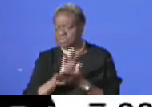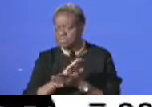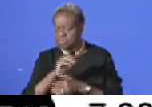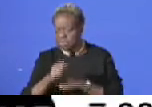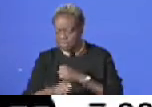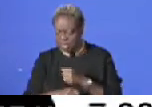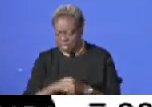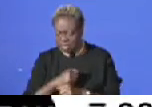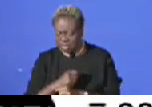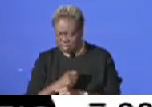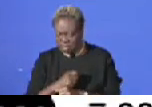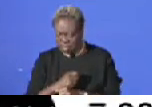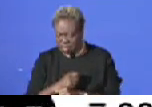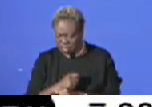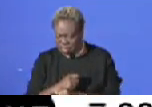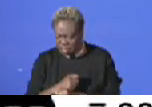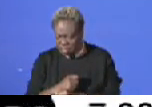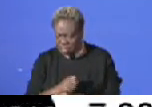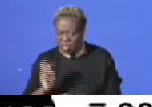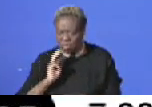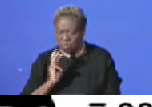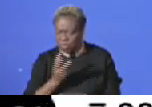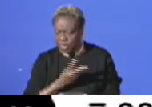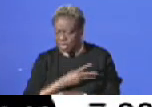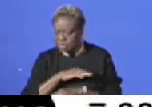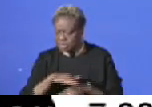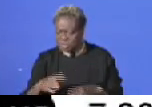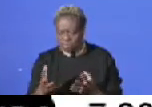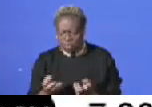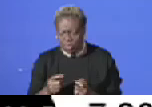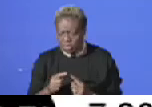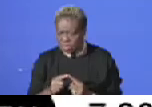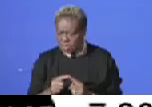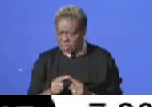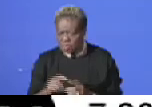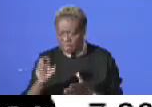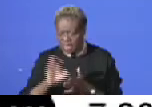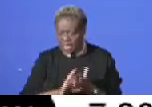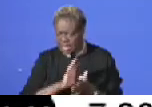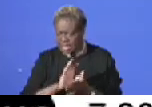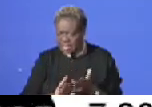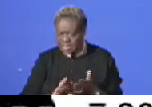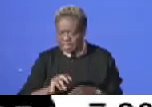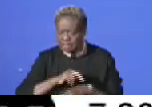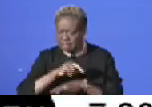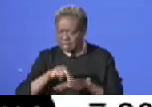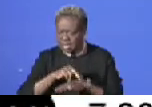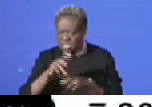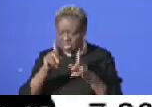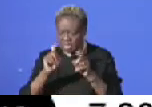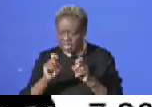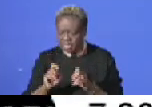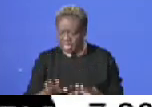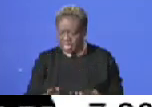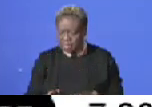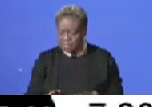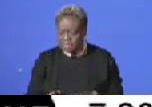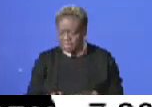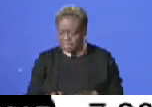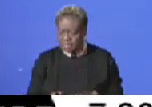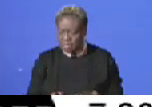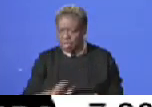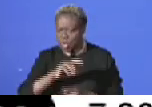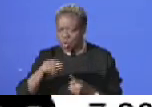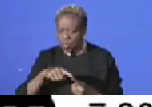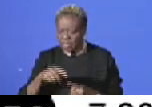wouldn't want to do. We are also very reluctant in wanting to cancel national exams when the time unfolds and we